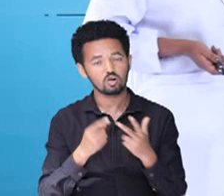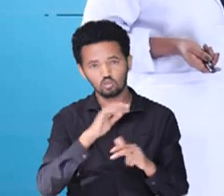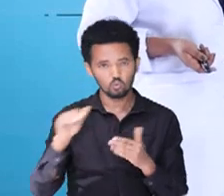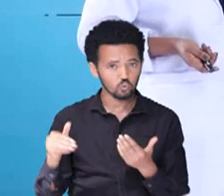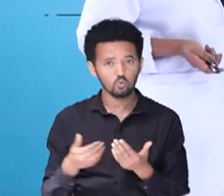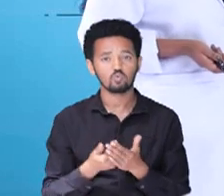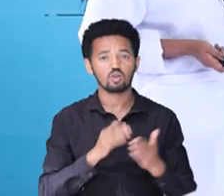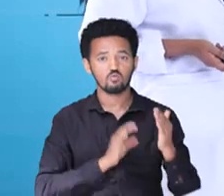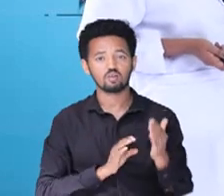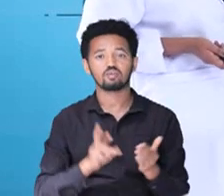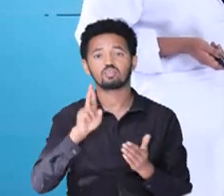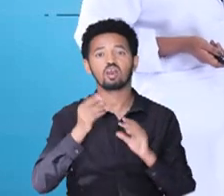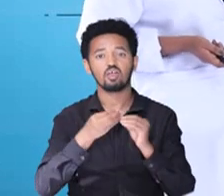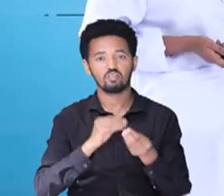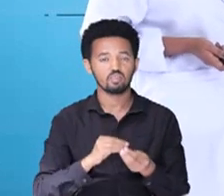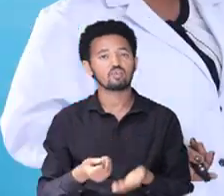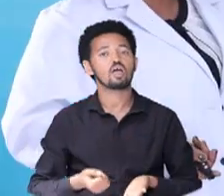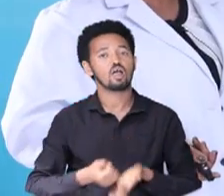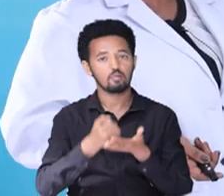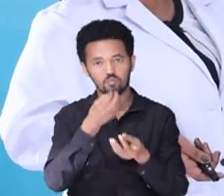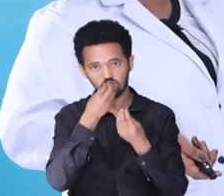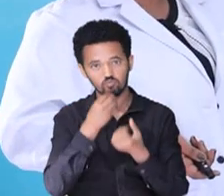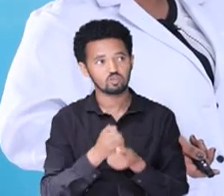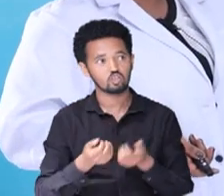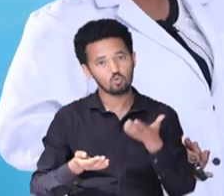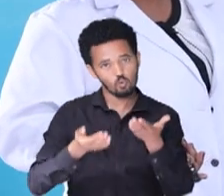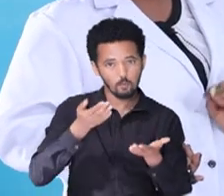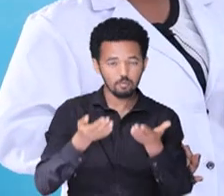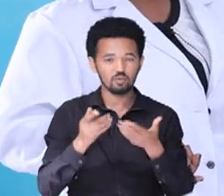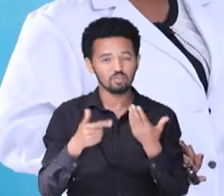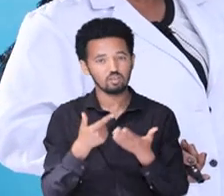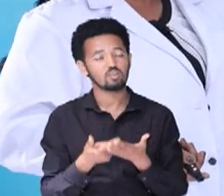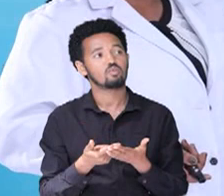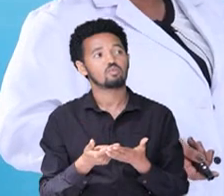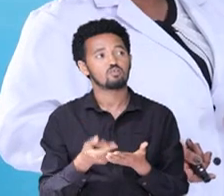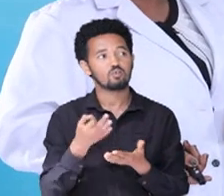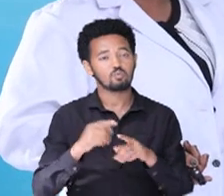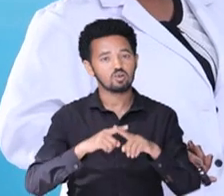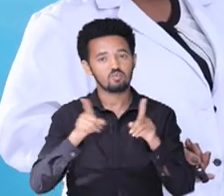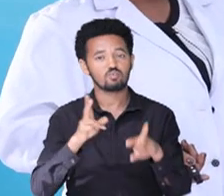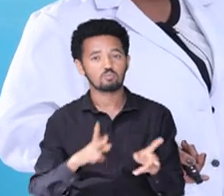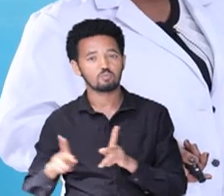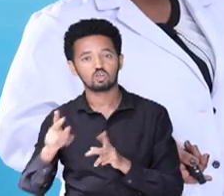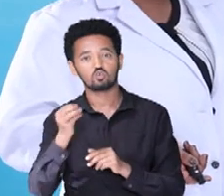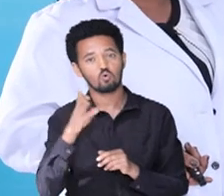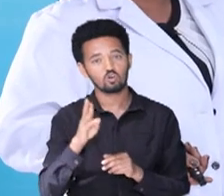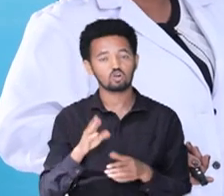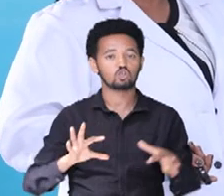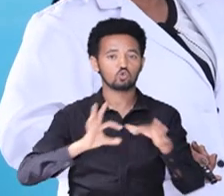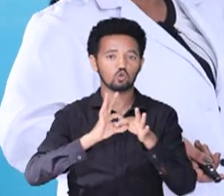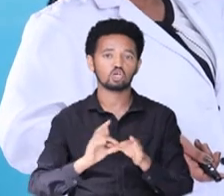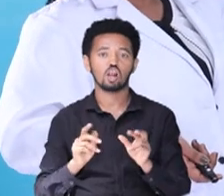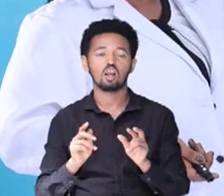total fertility rate. It is helpful for comparing the fertility performance of different population or social